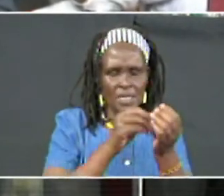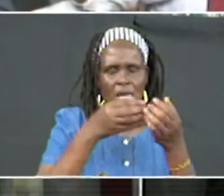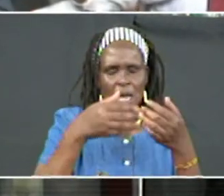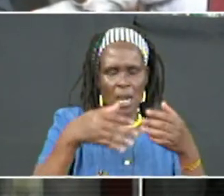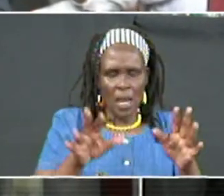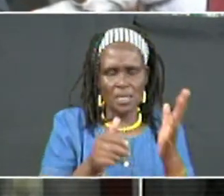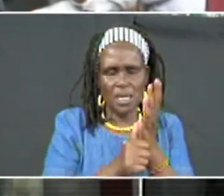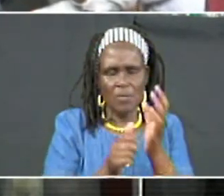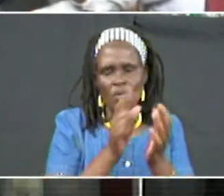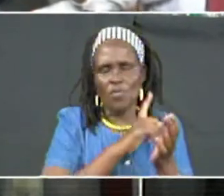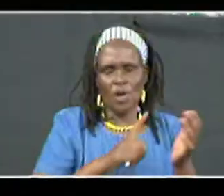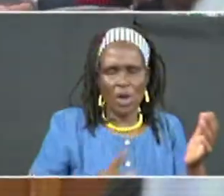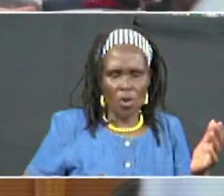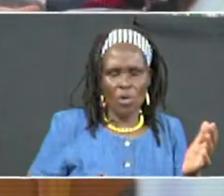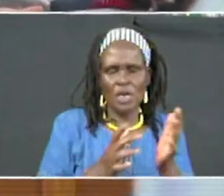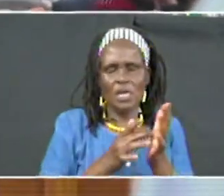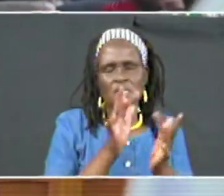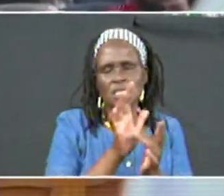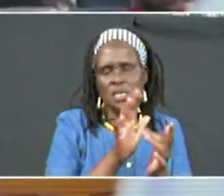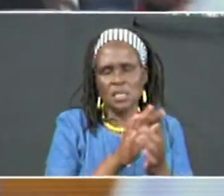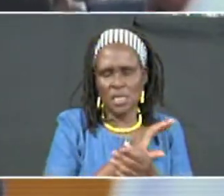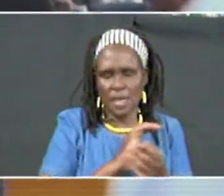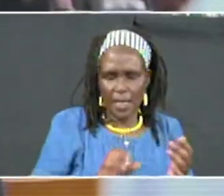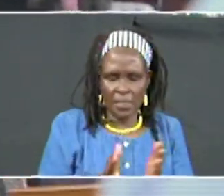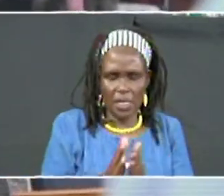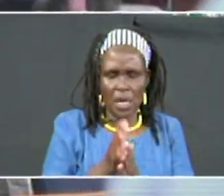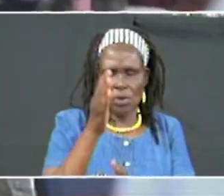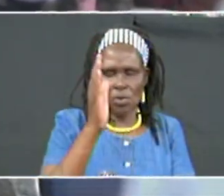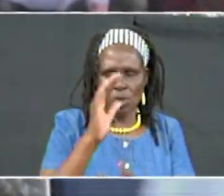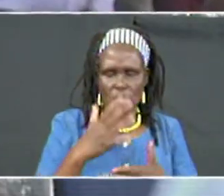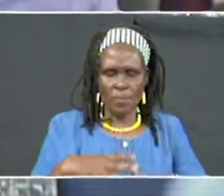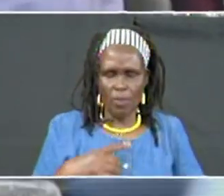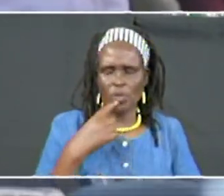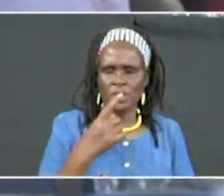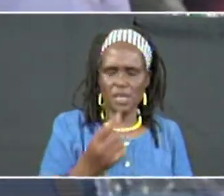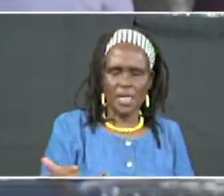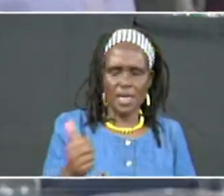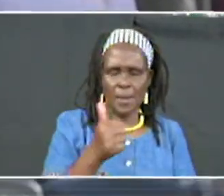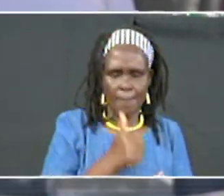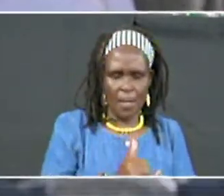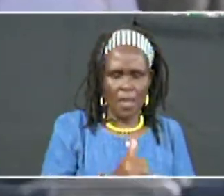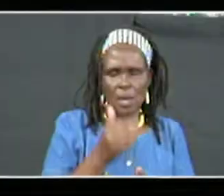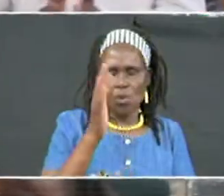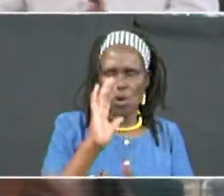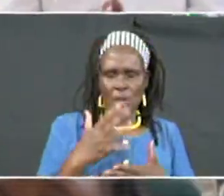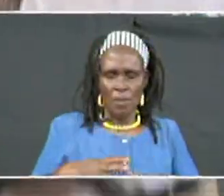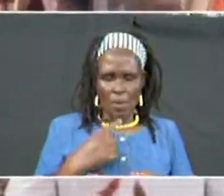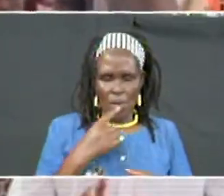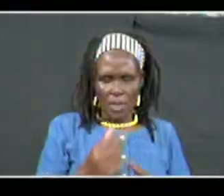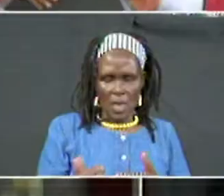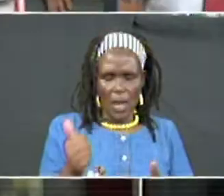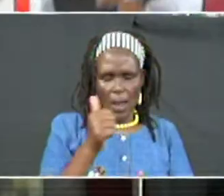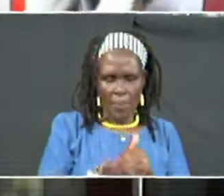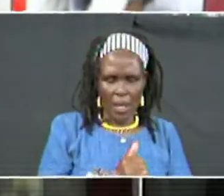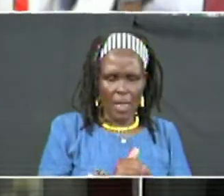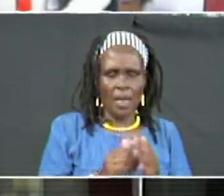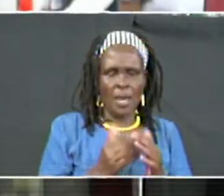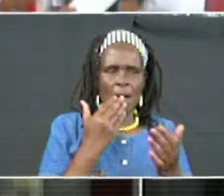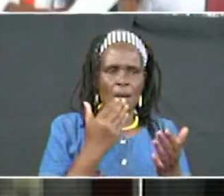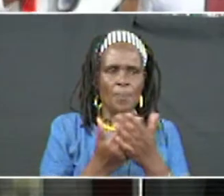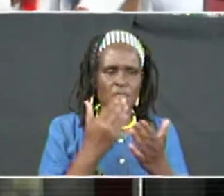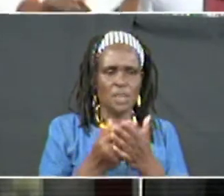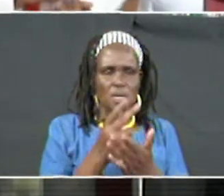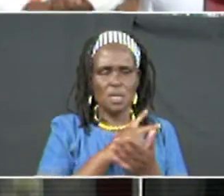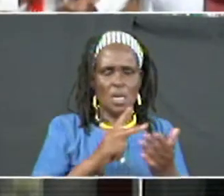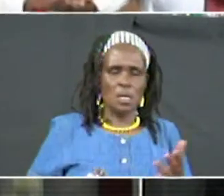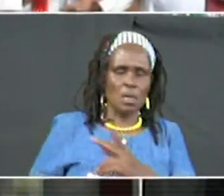Jesus Christ. And God's people say it. Say it, God's people say it. Come on, appreciate him, the King of Kings and the Lord